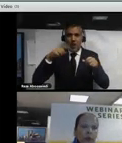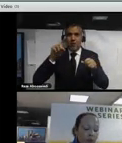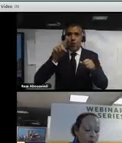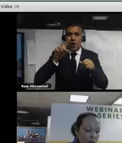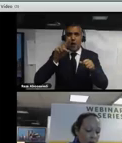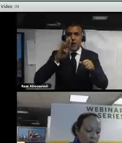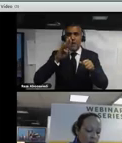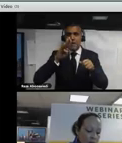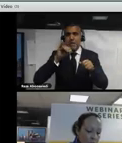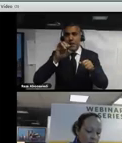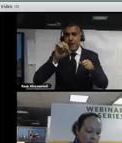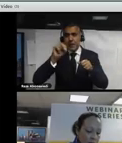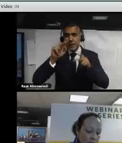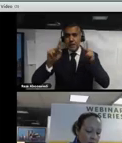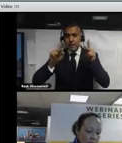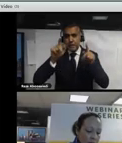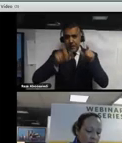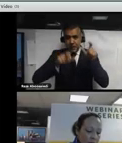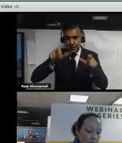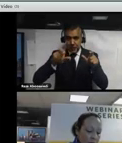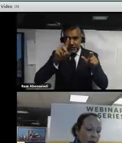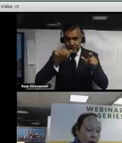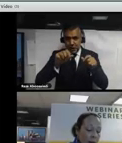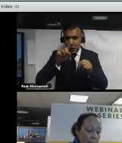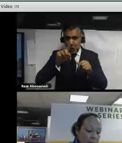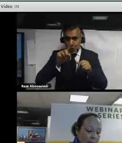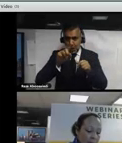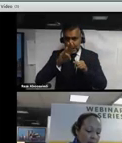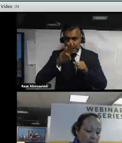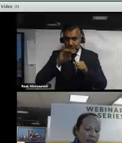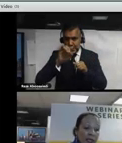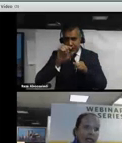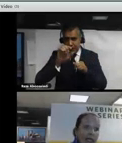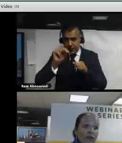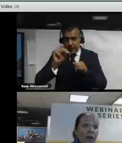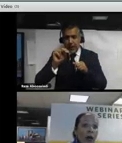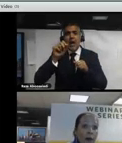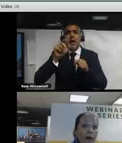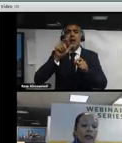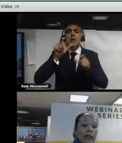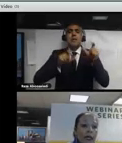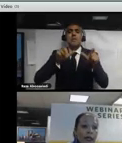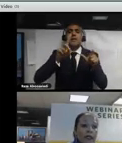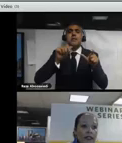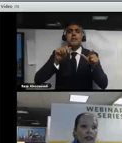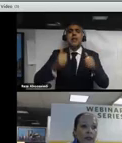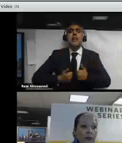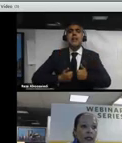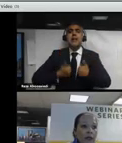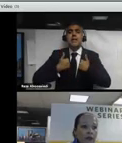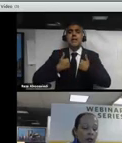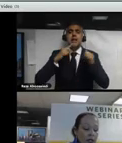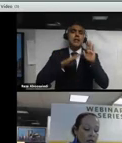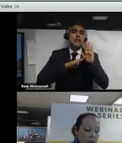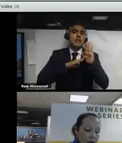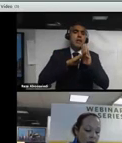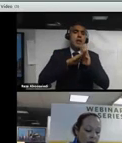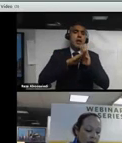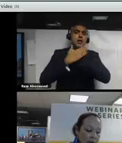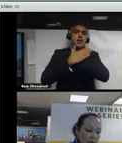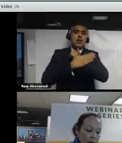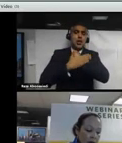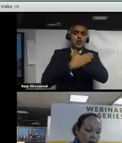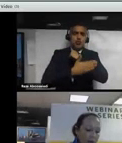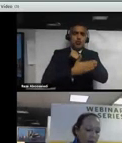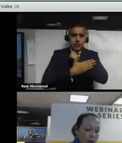people with persons with disabilities, and they live primarily in developing countries.